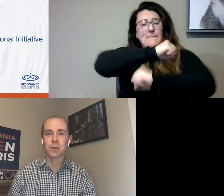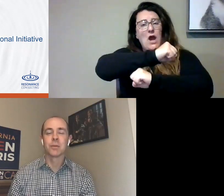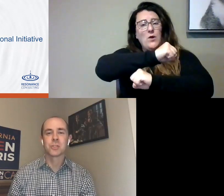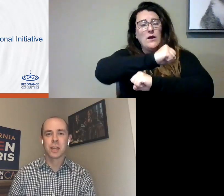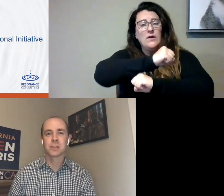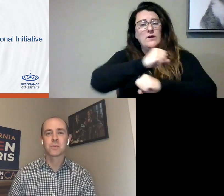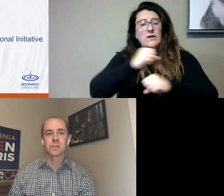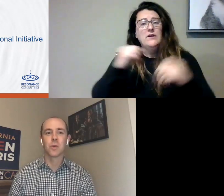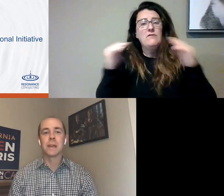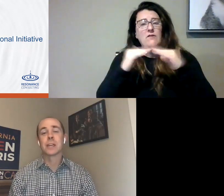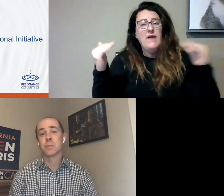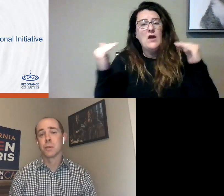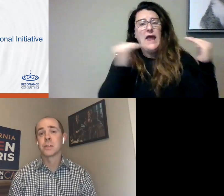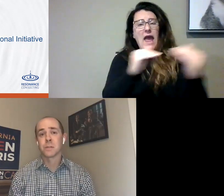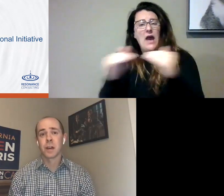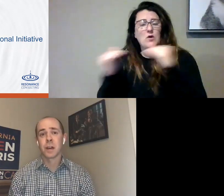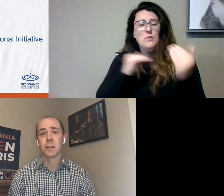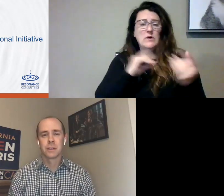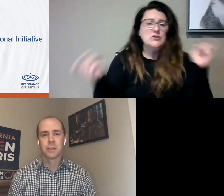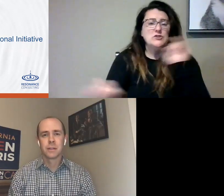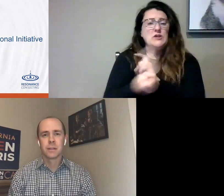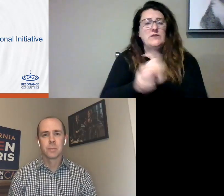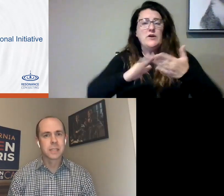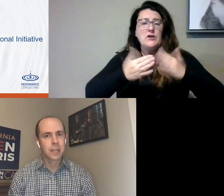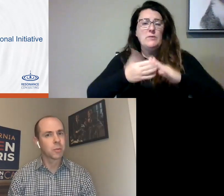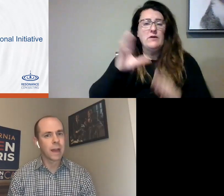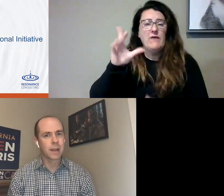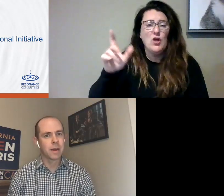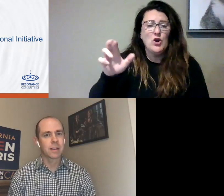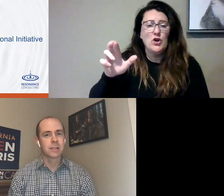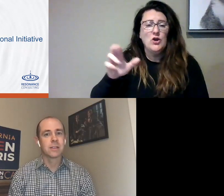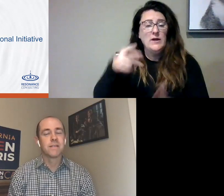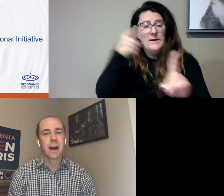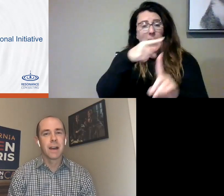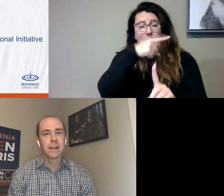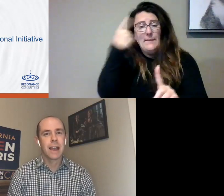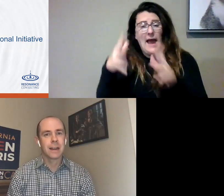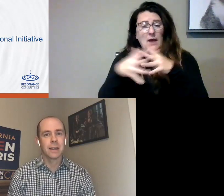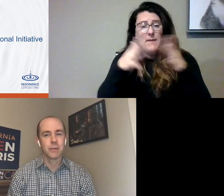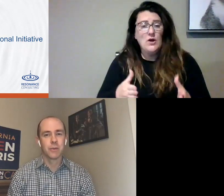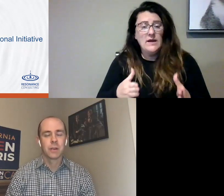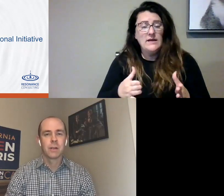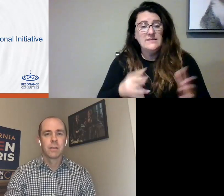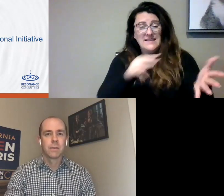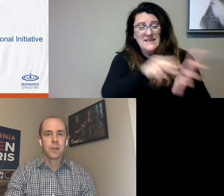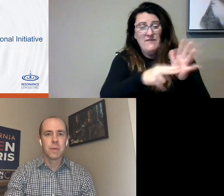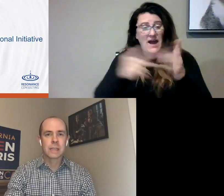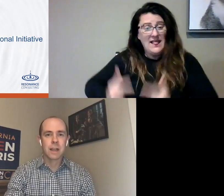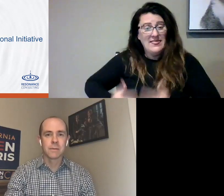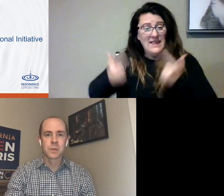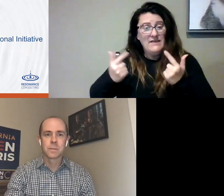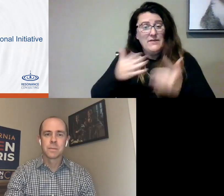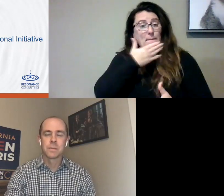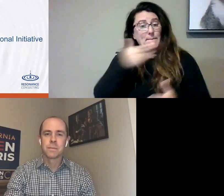and equitable chance for so many communities of color, and in particular Black Americans, to define and live their